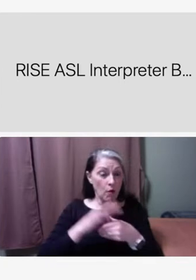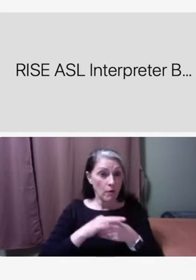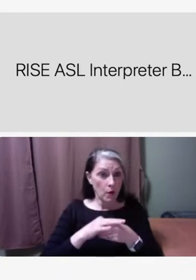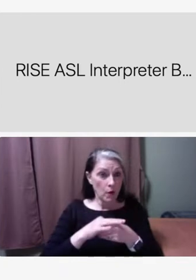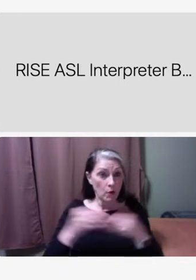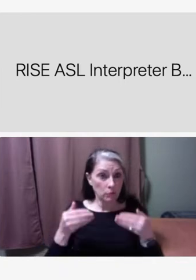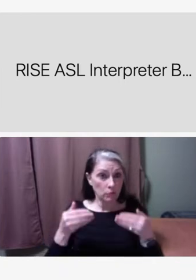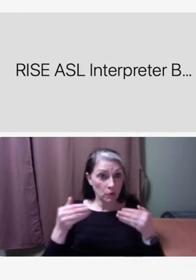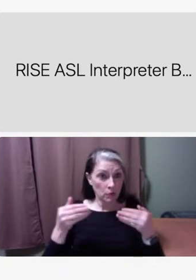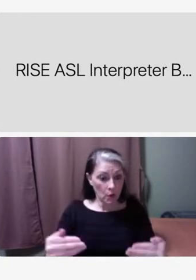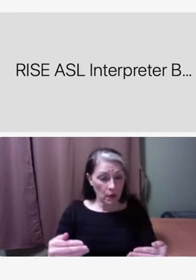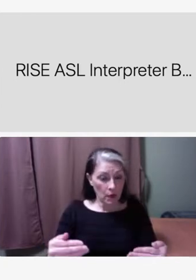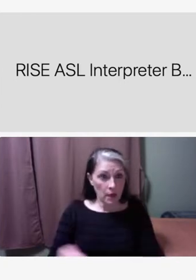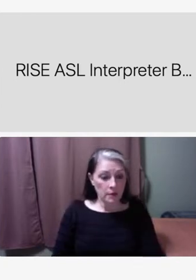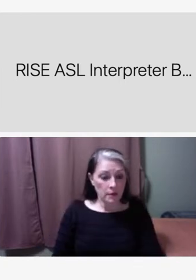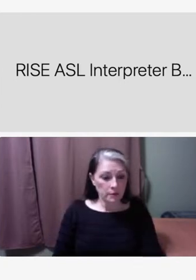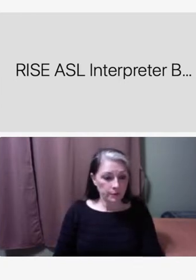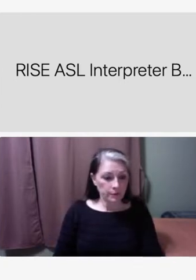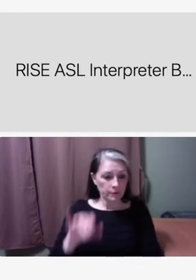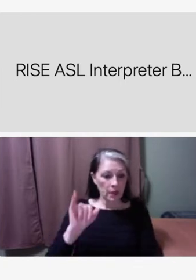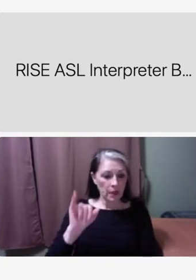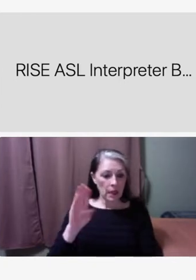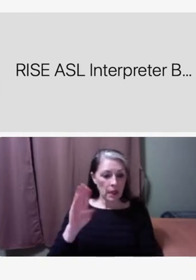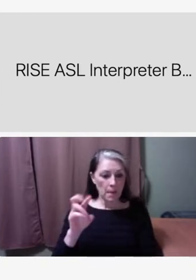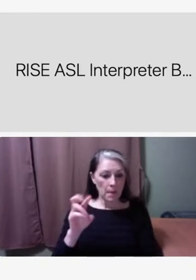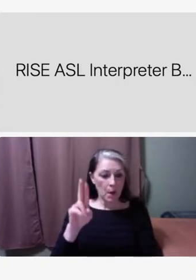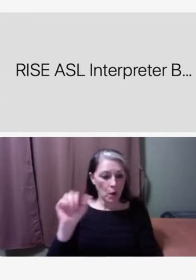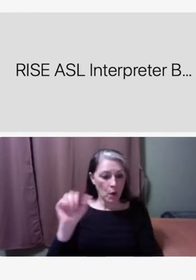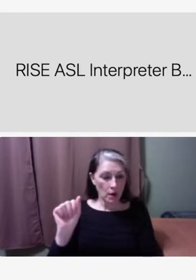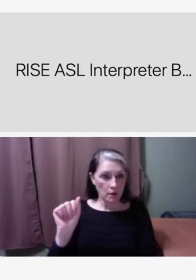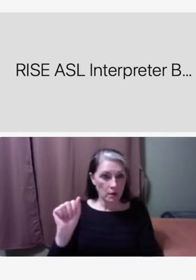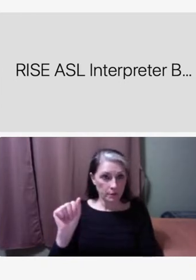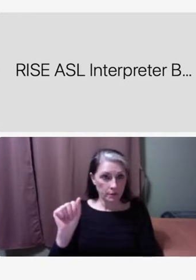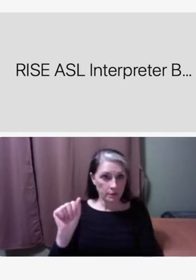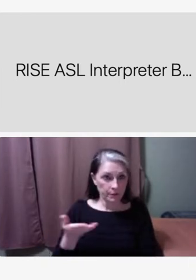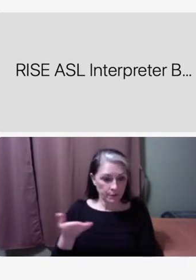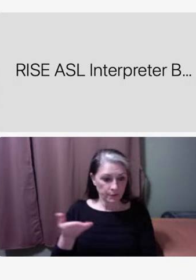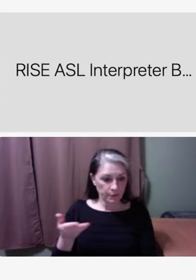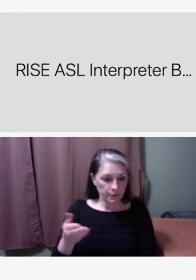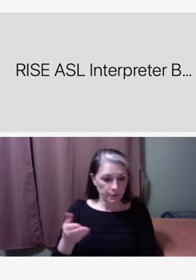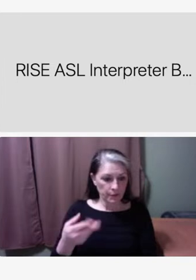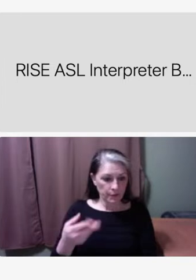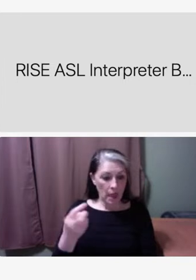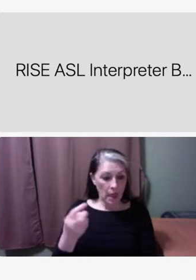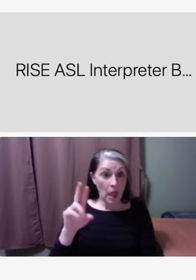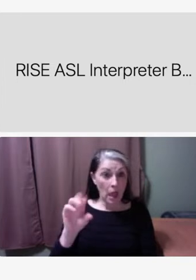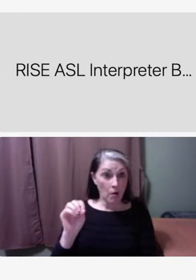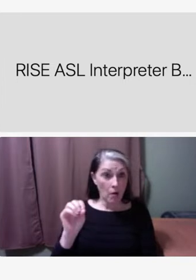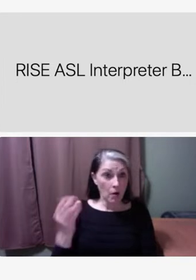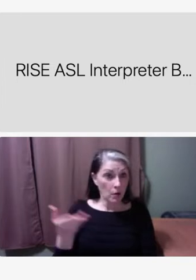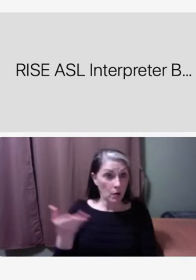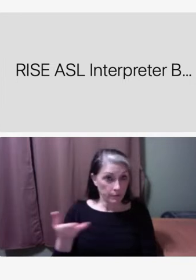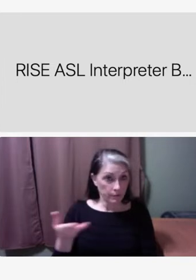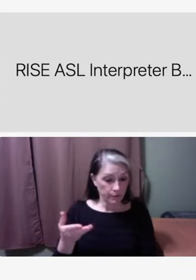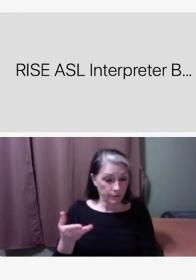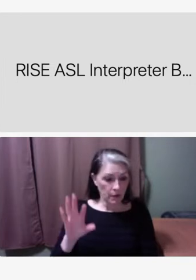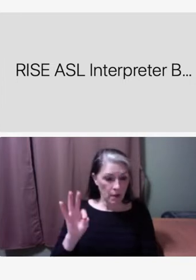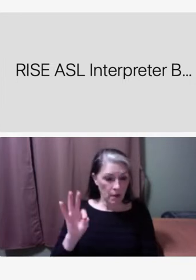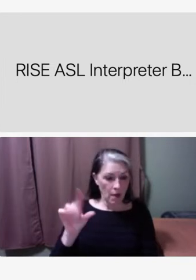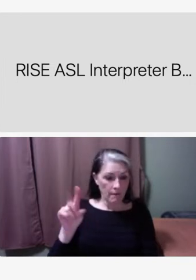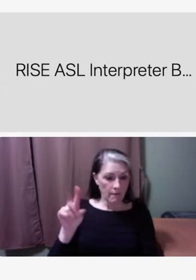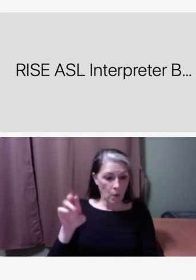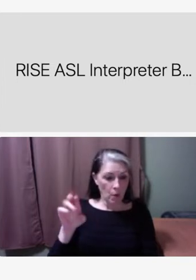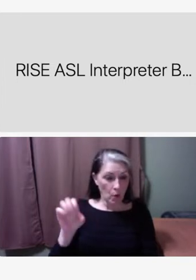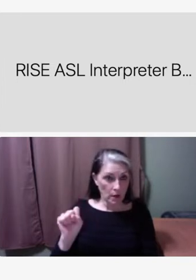Mr. Ibarra? Present. Mrs. Haro? Mr. Flores? Ms. Storino